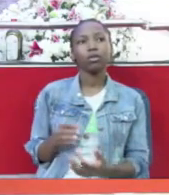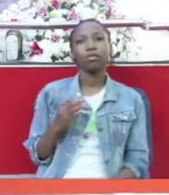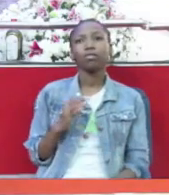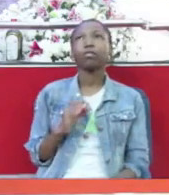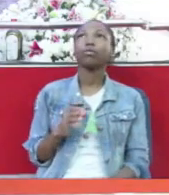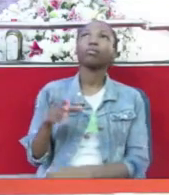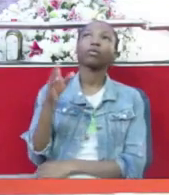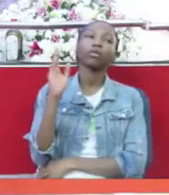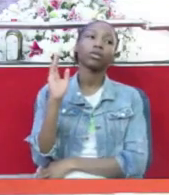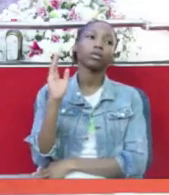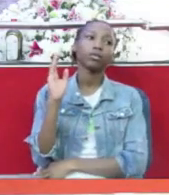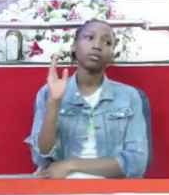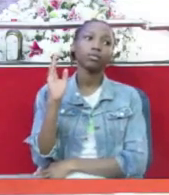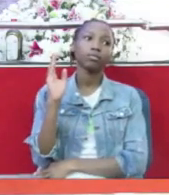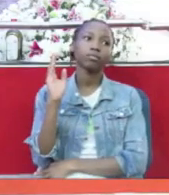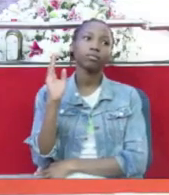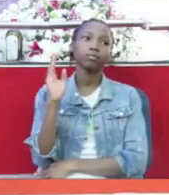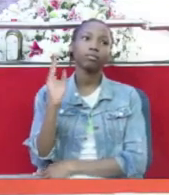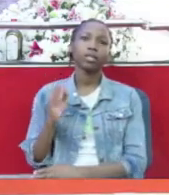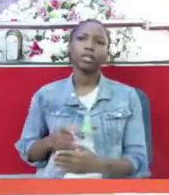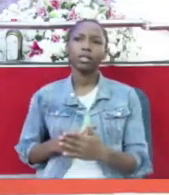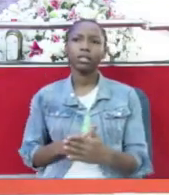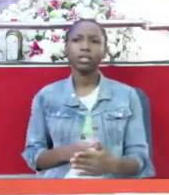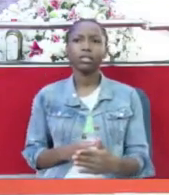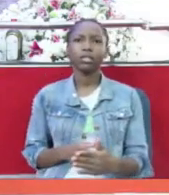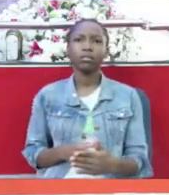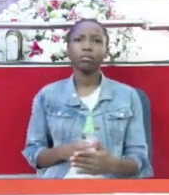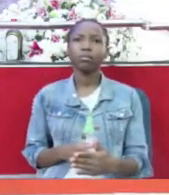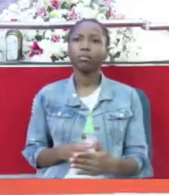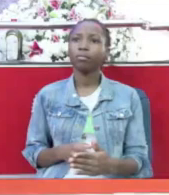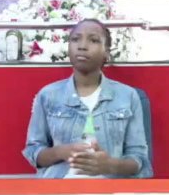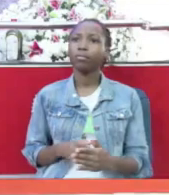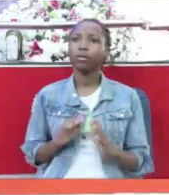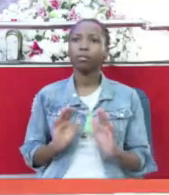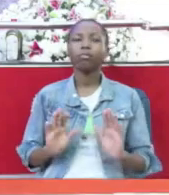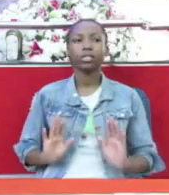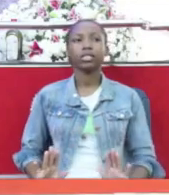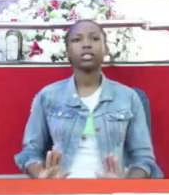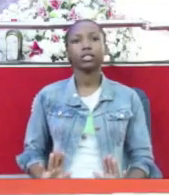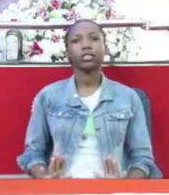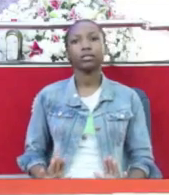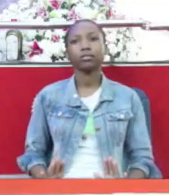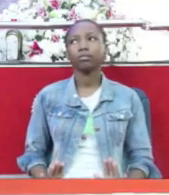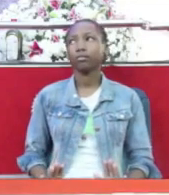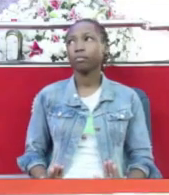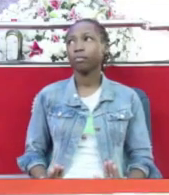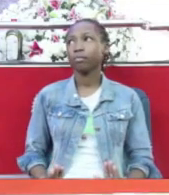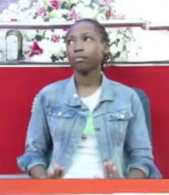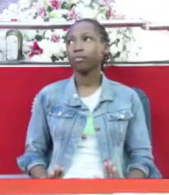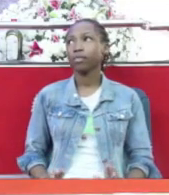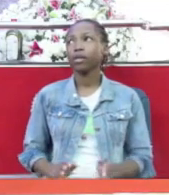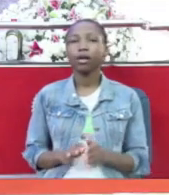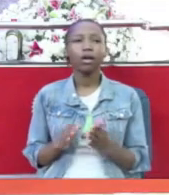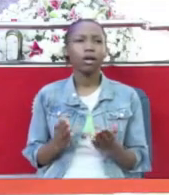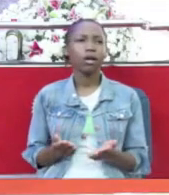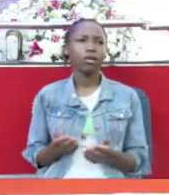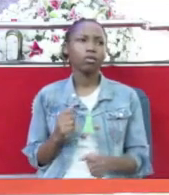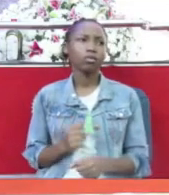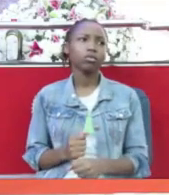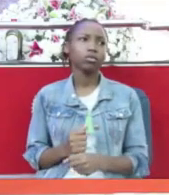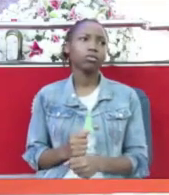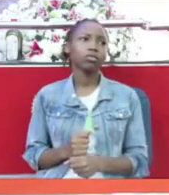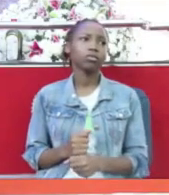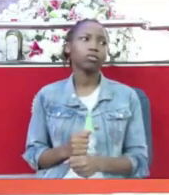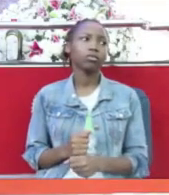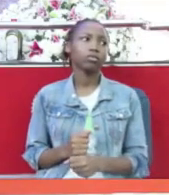vijavyo. Stewardship must be at the core of it. Kuwafundisha mambo haya lazima iwe ni msingi. And how do we do that, my friends,